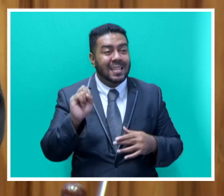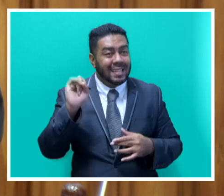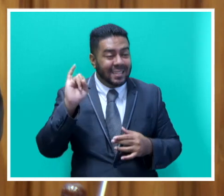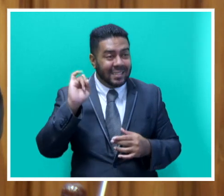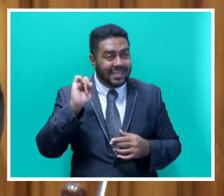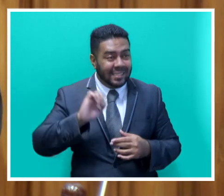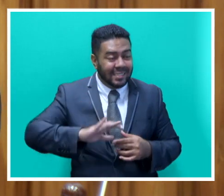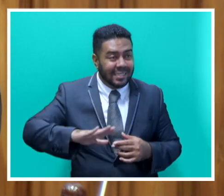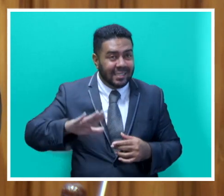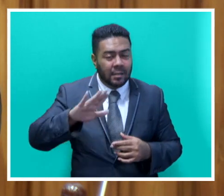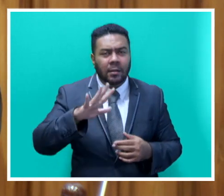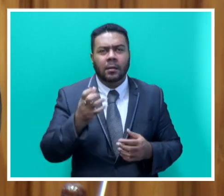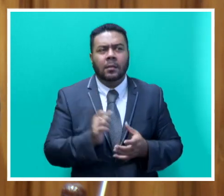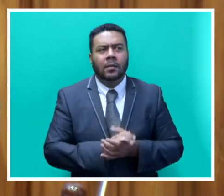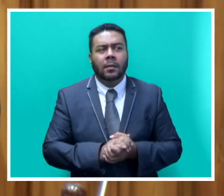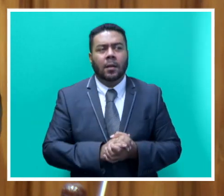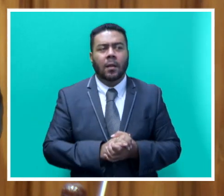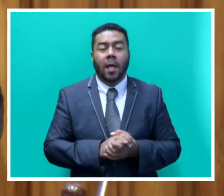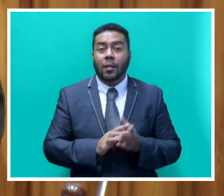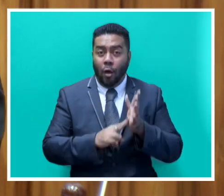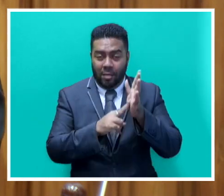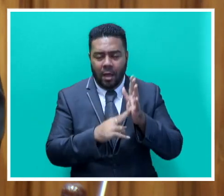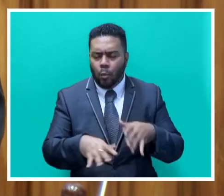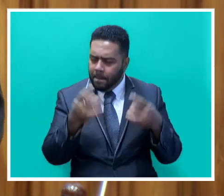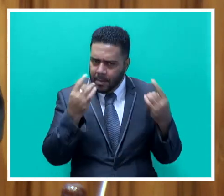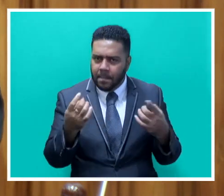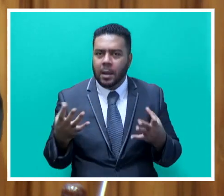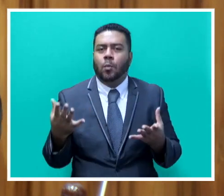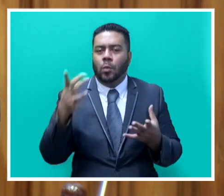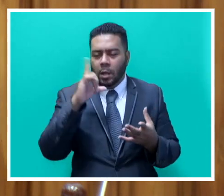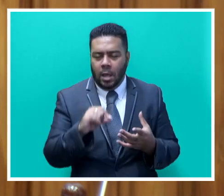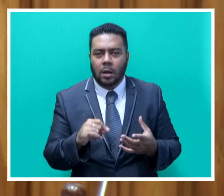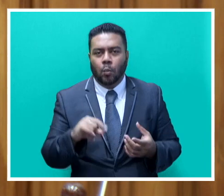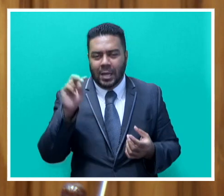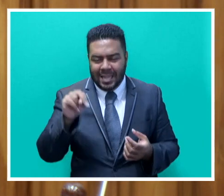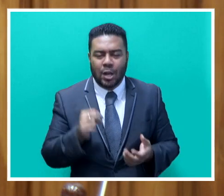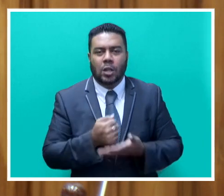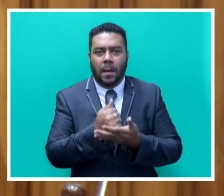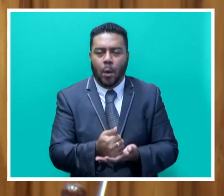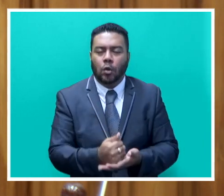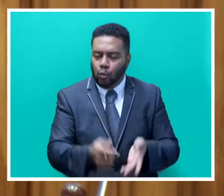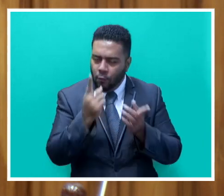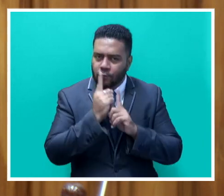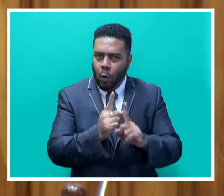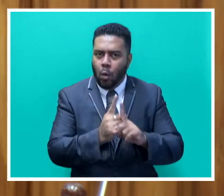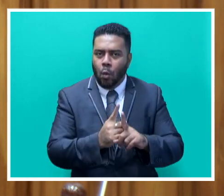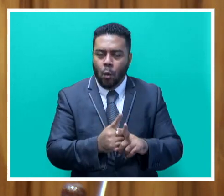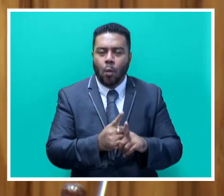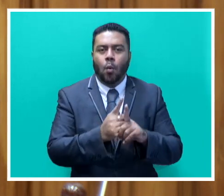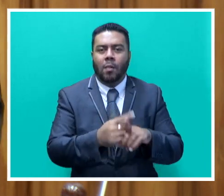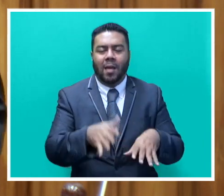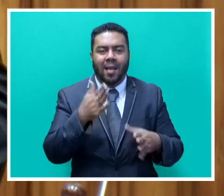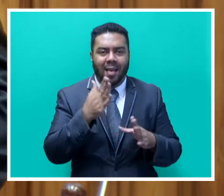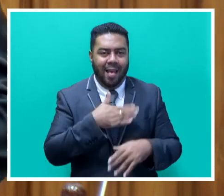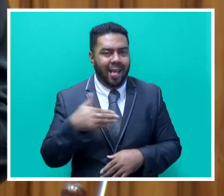our Northerners in Tobata that we are as prepared as we can, and we will need their support and adherence to public health safe measures and